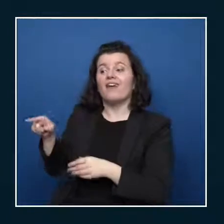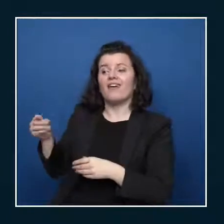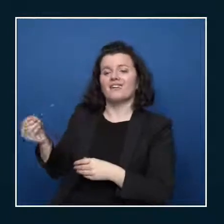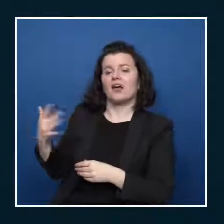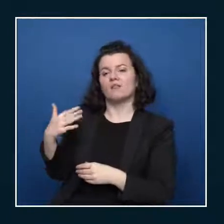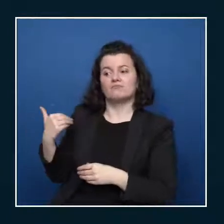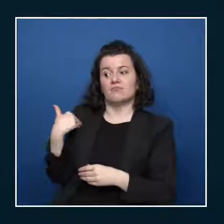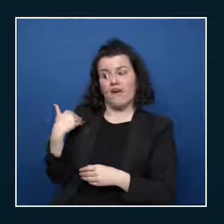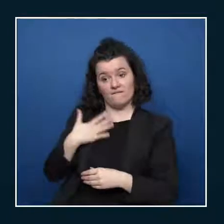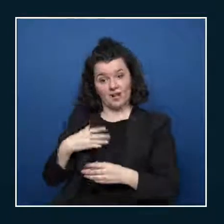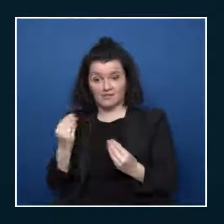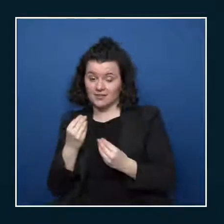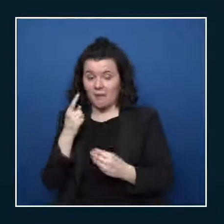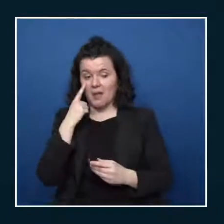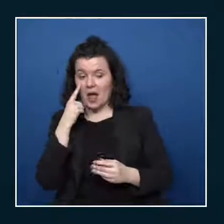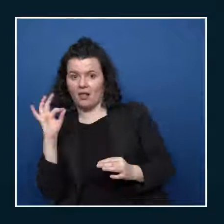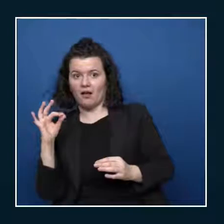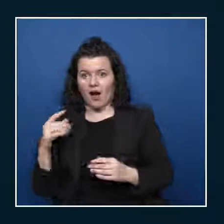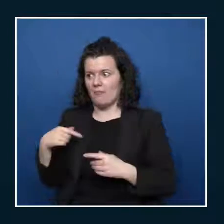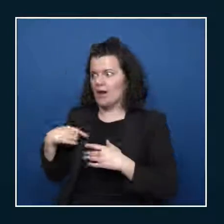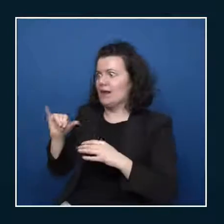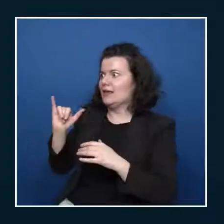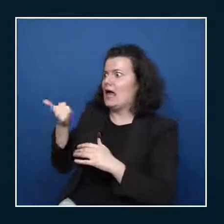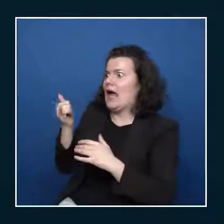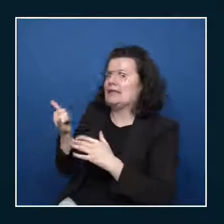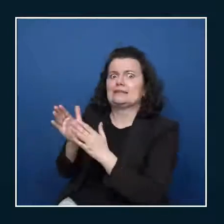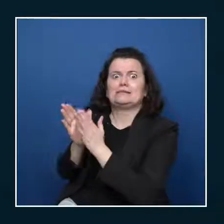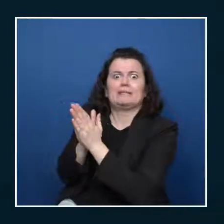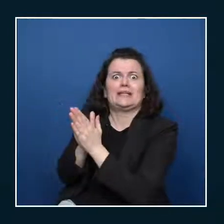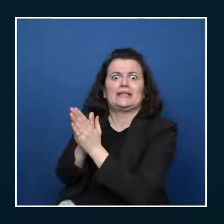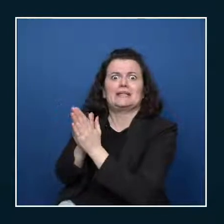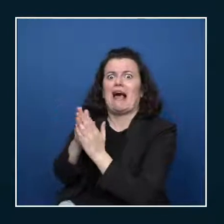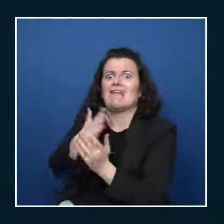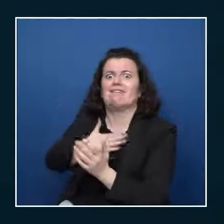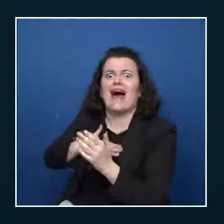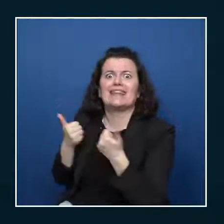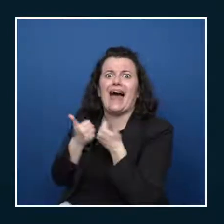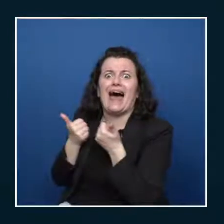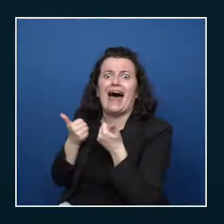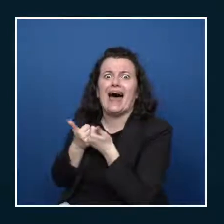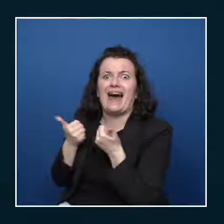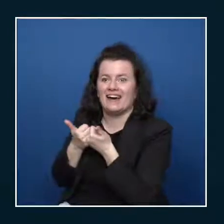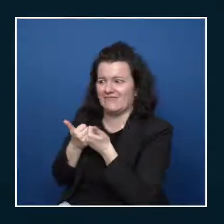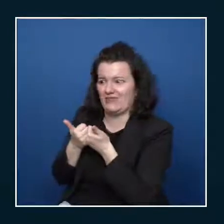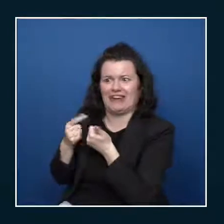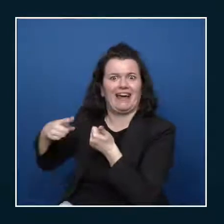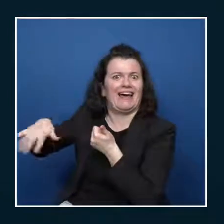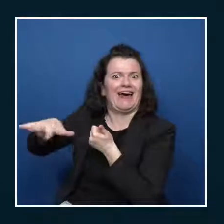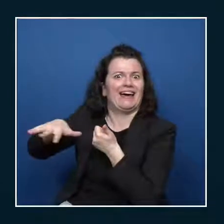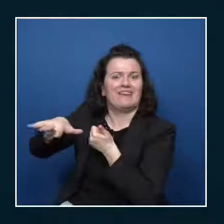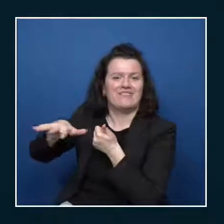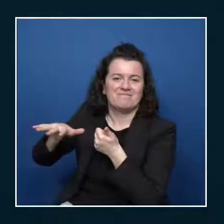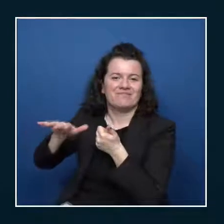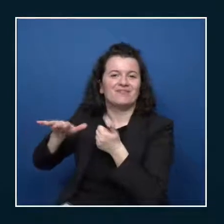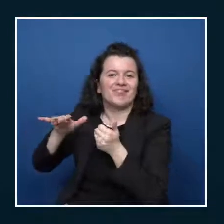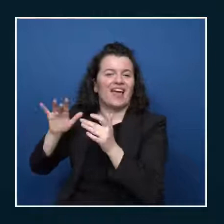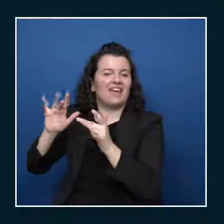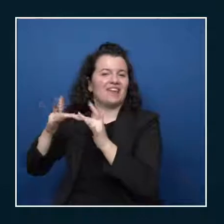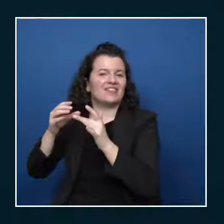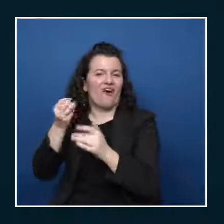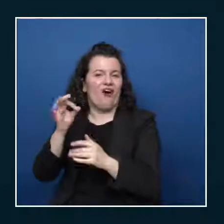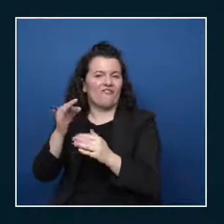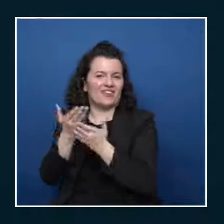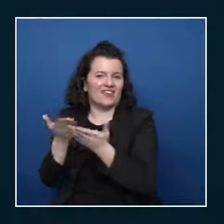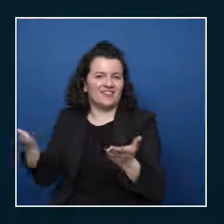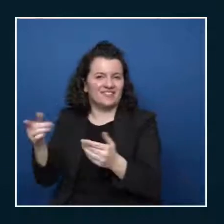like, "Yes, please. Let me play with all the things." And so it's a really good way, because now AI is starting to come out of